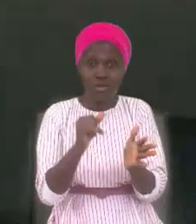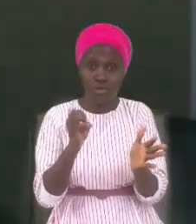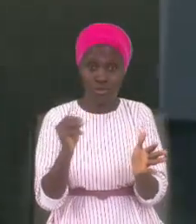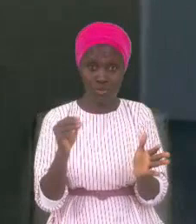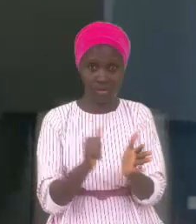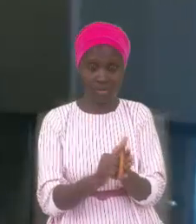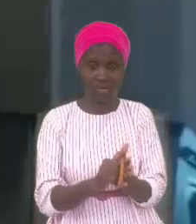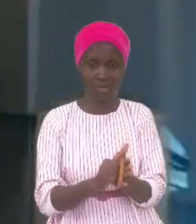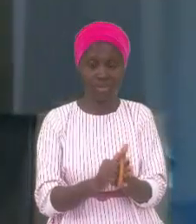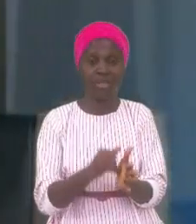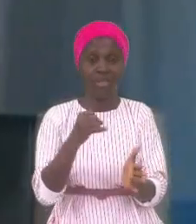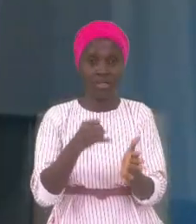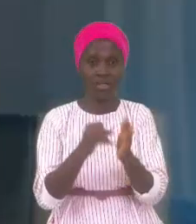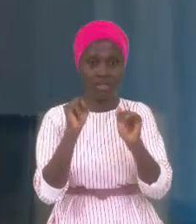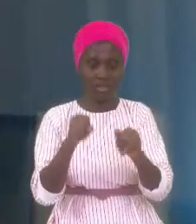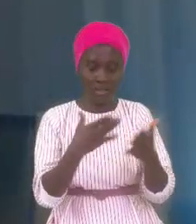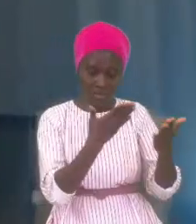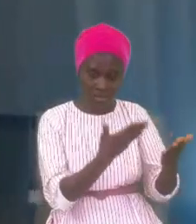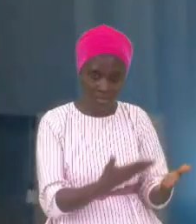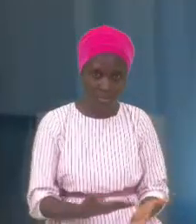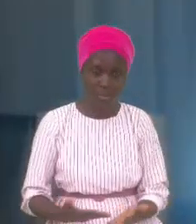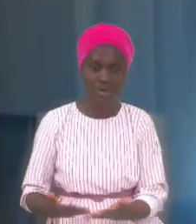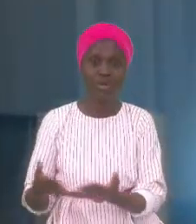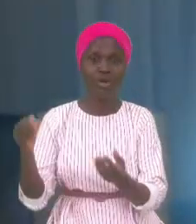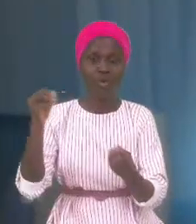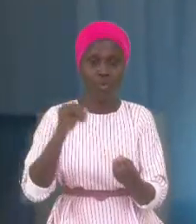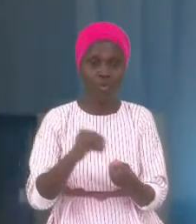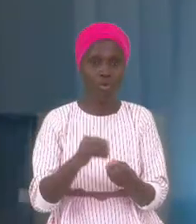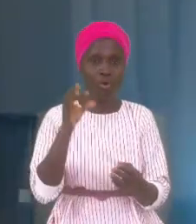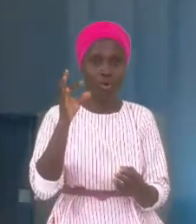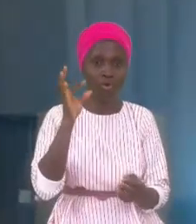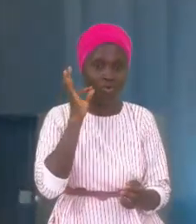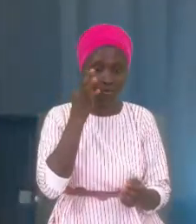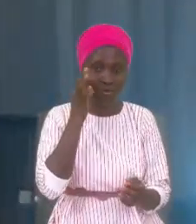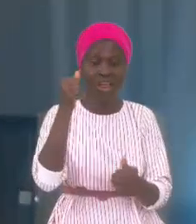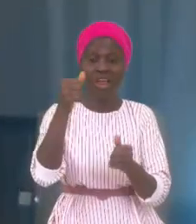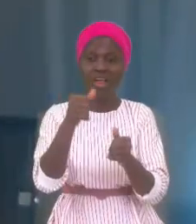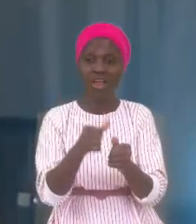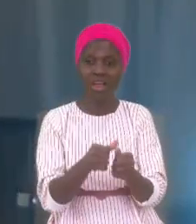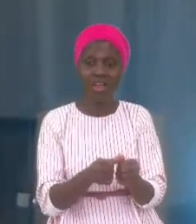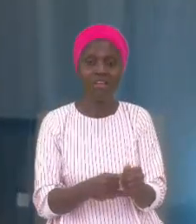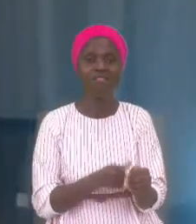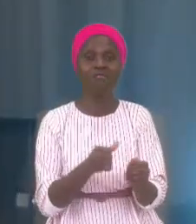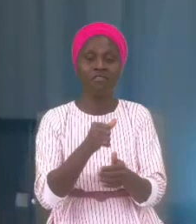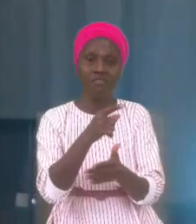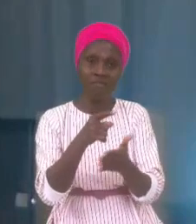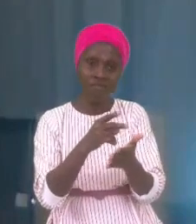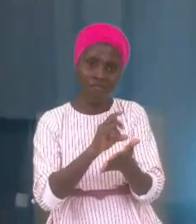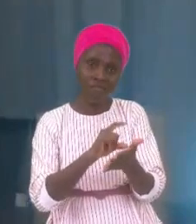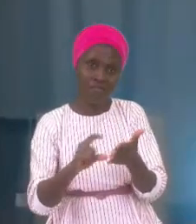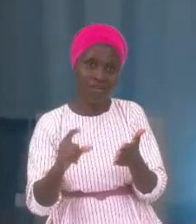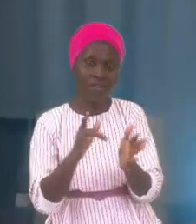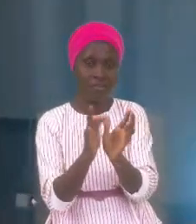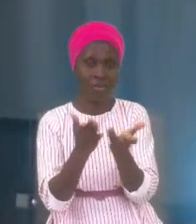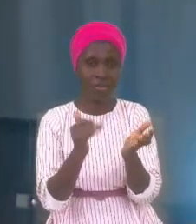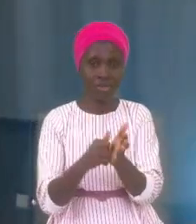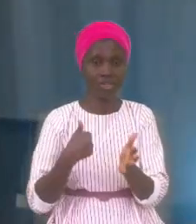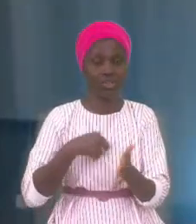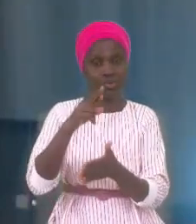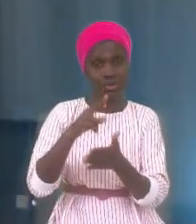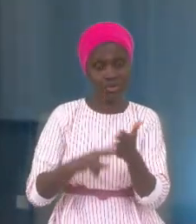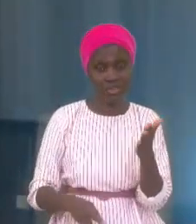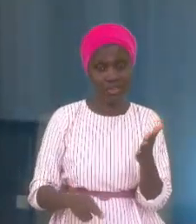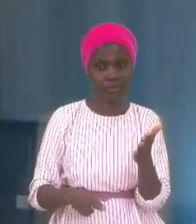more fruit. It may bring forth more fruit. Every verse of the Bible we read, every preacher that comes to us,